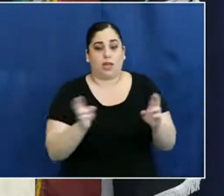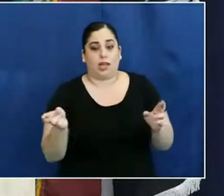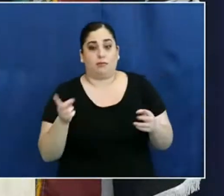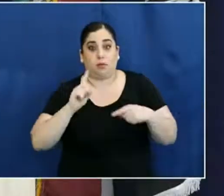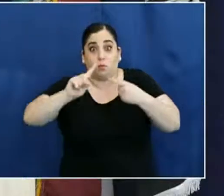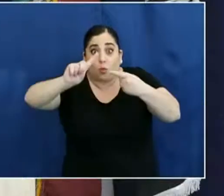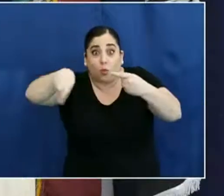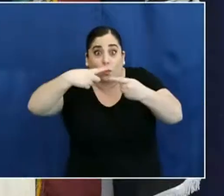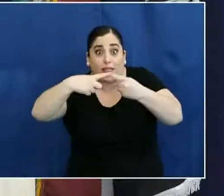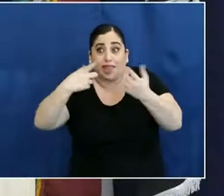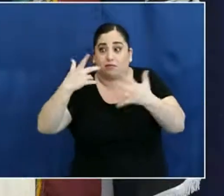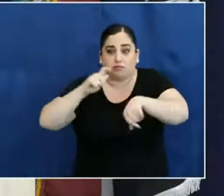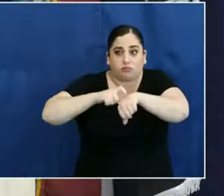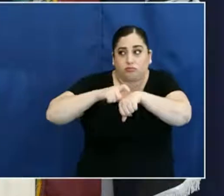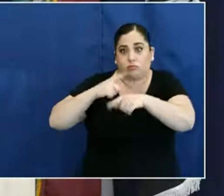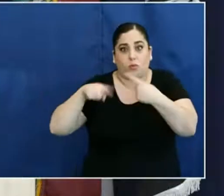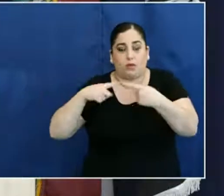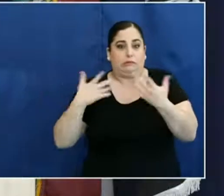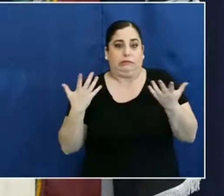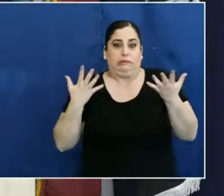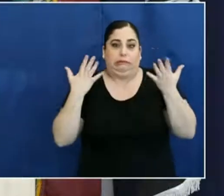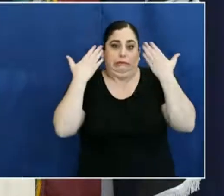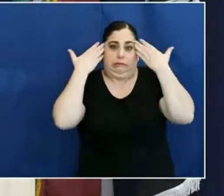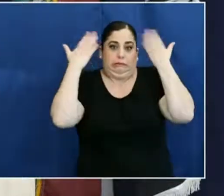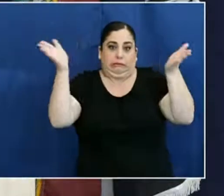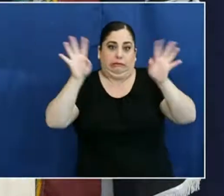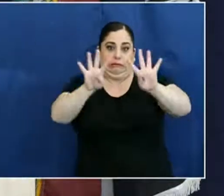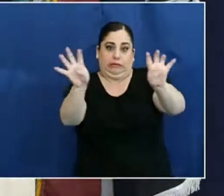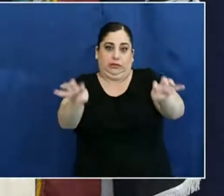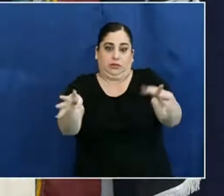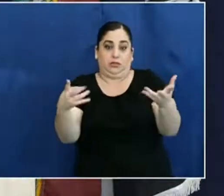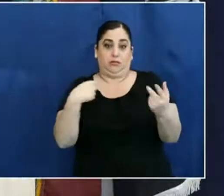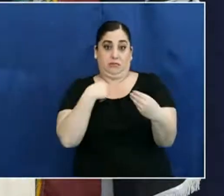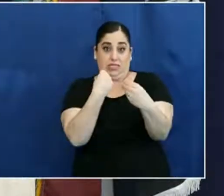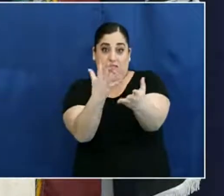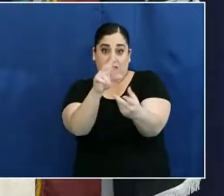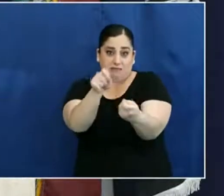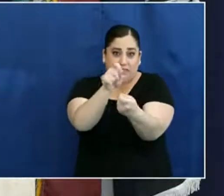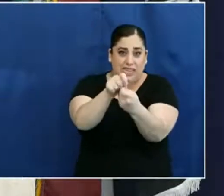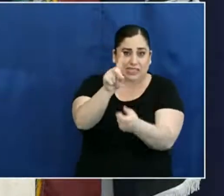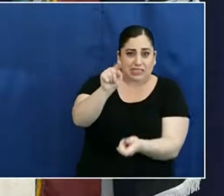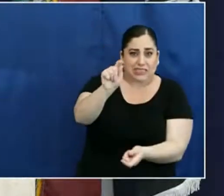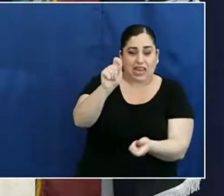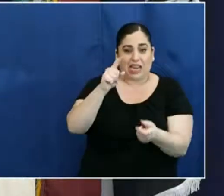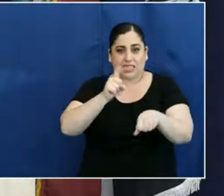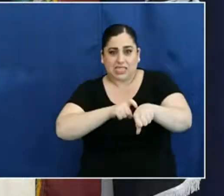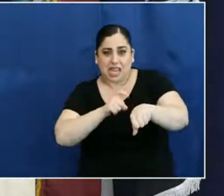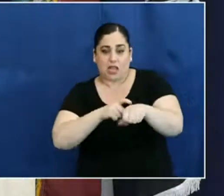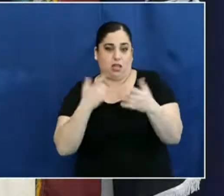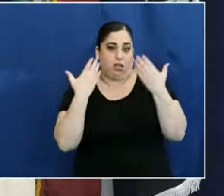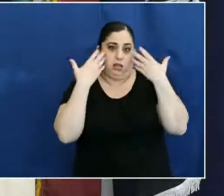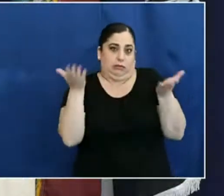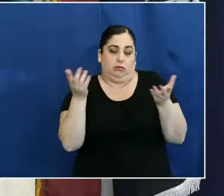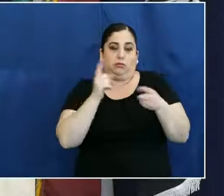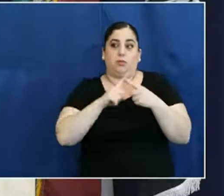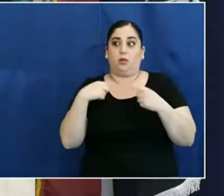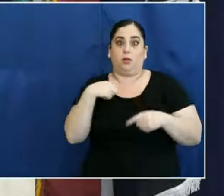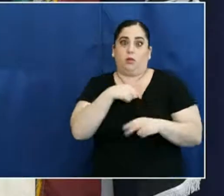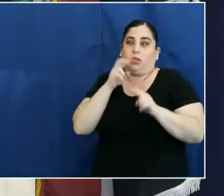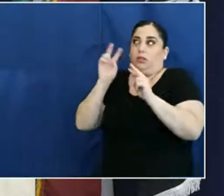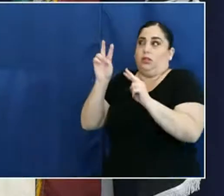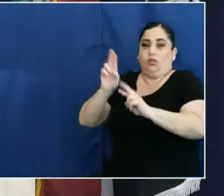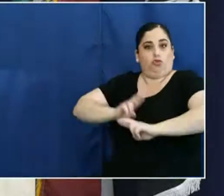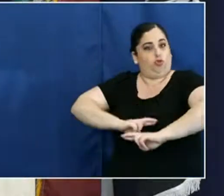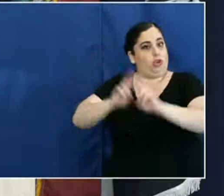be irresponsible to just speculate. It's just got to happen soon, and I think when it does, we're well positioned to be able to really open